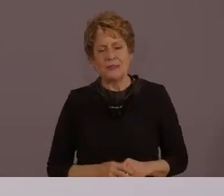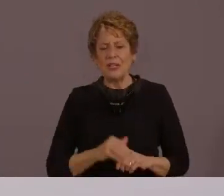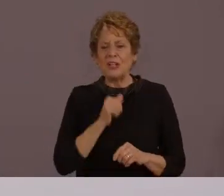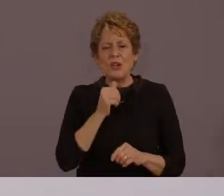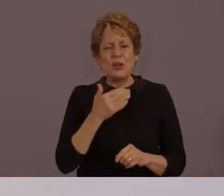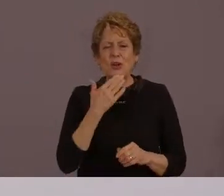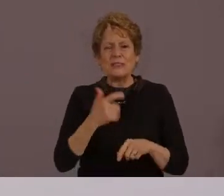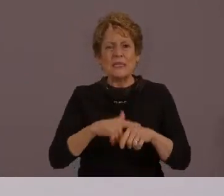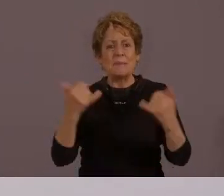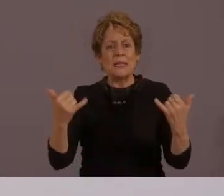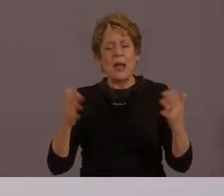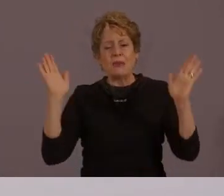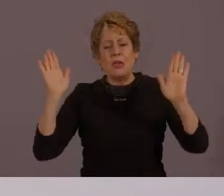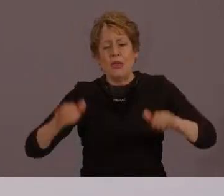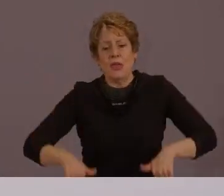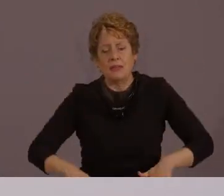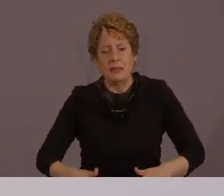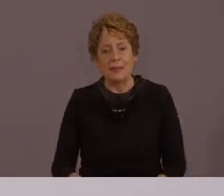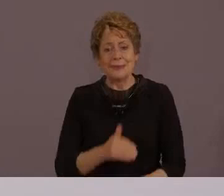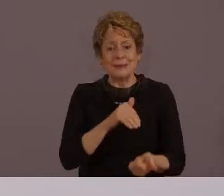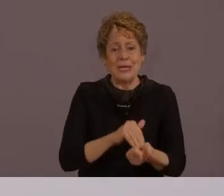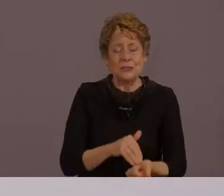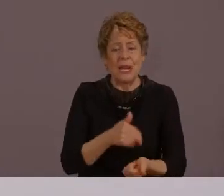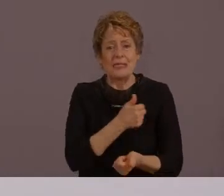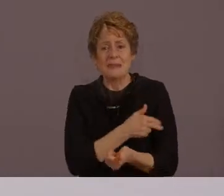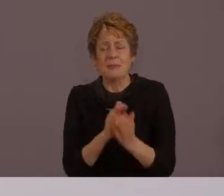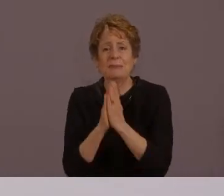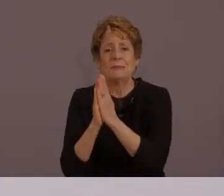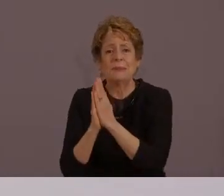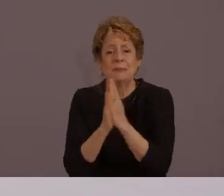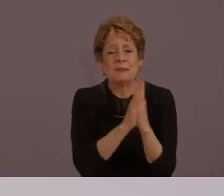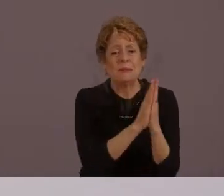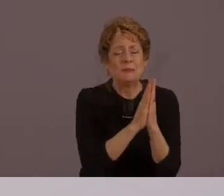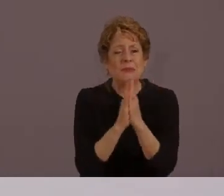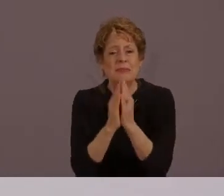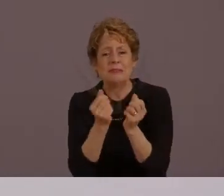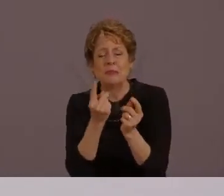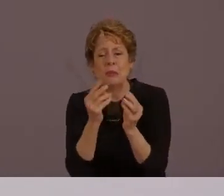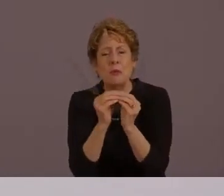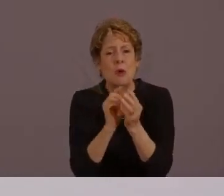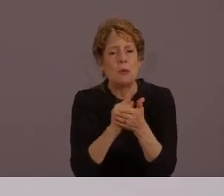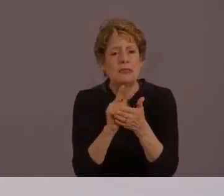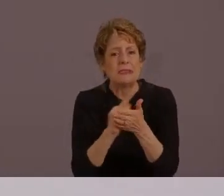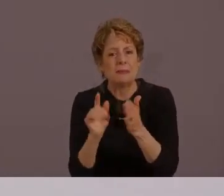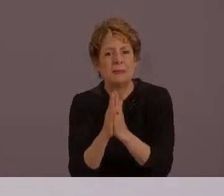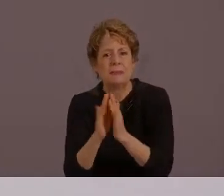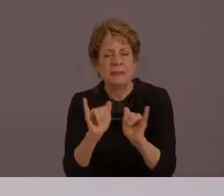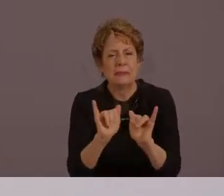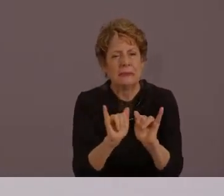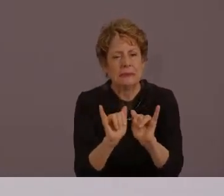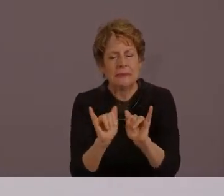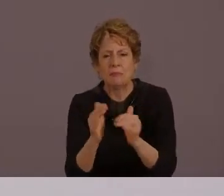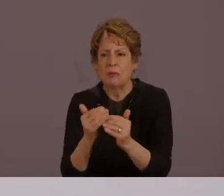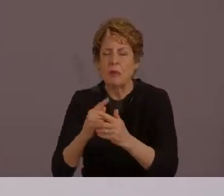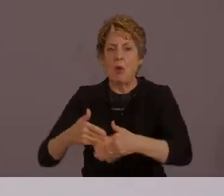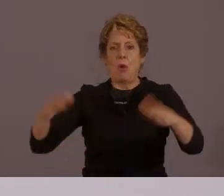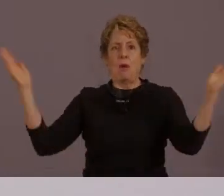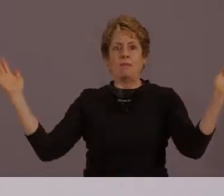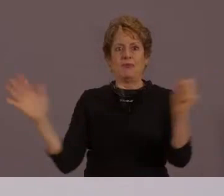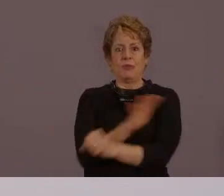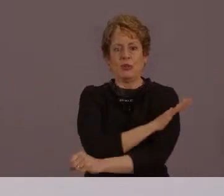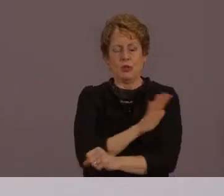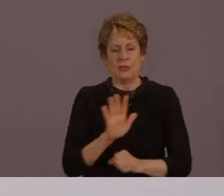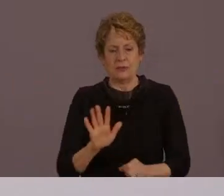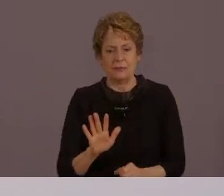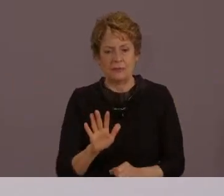us a couple weeks before, you know, take back these medications. But that variant, can you speak to that variant? Yeah,